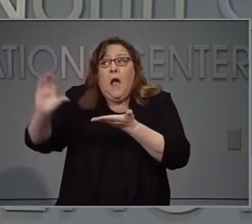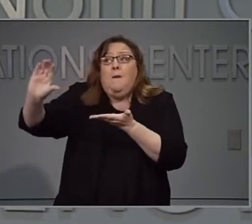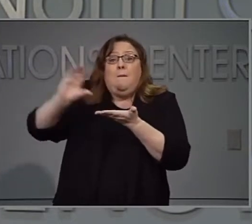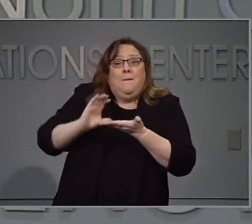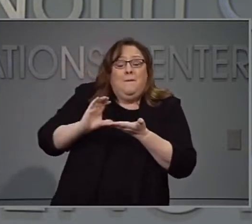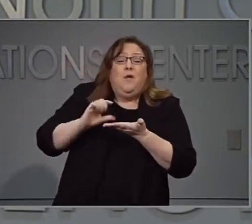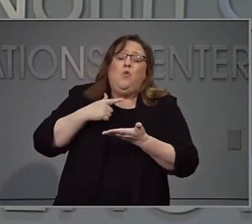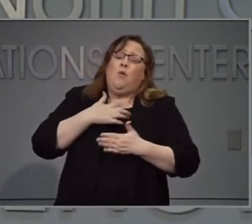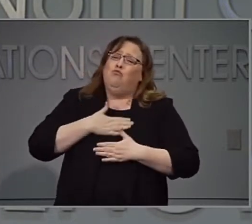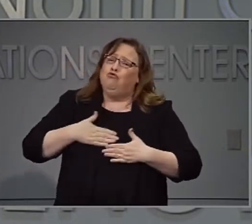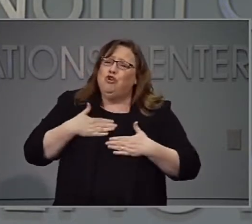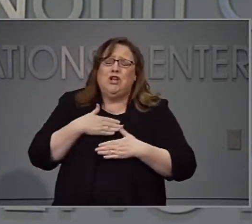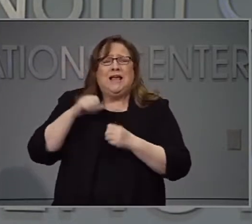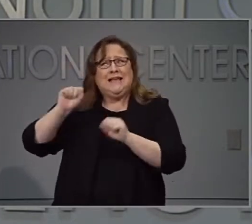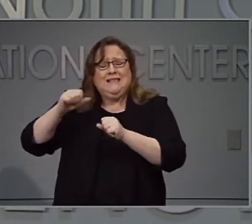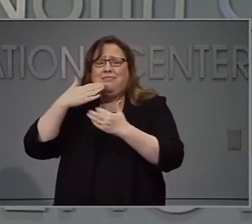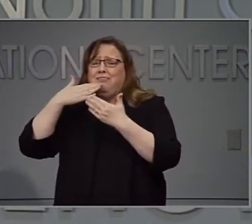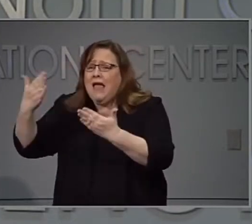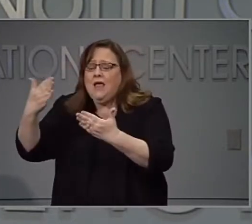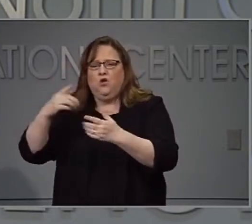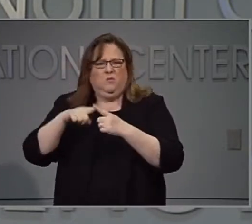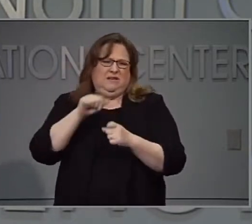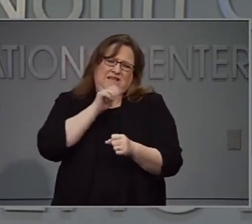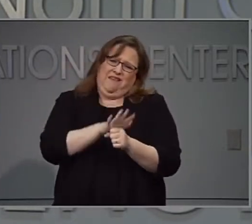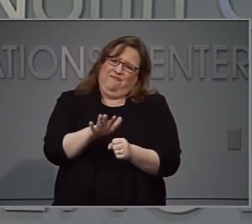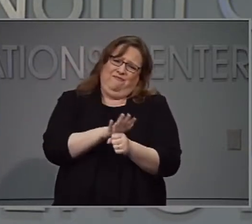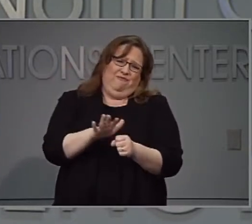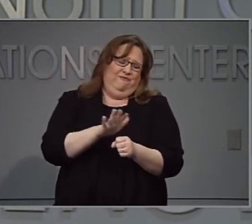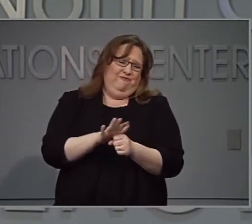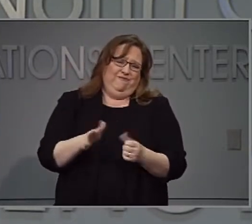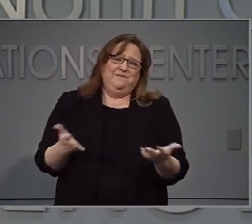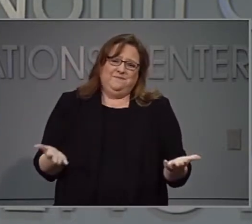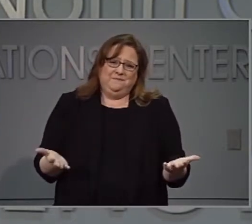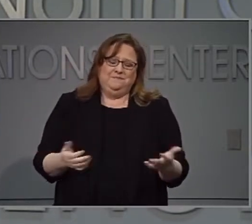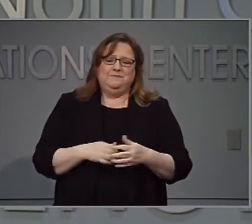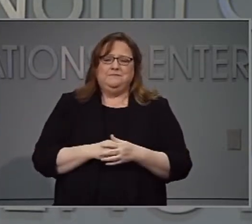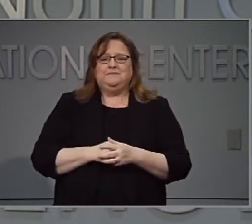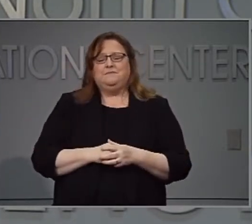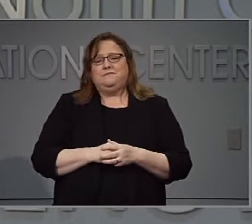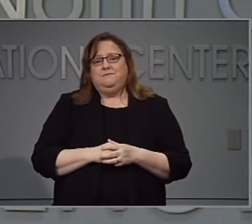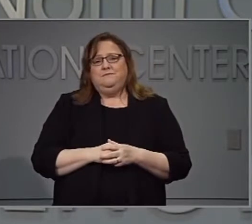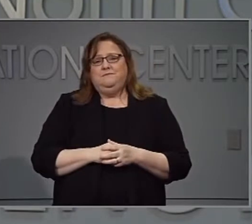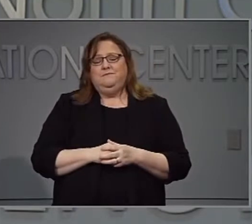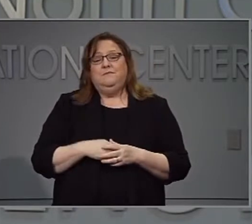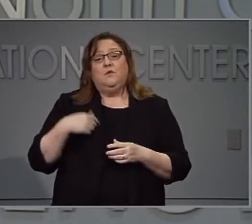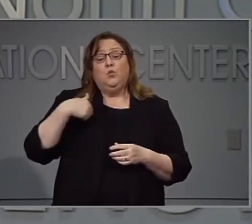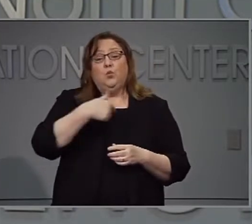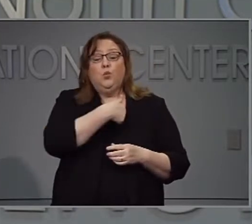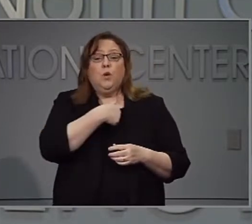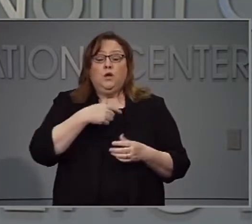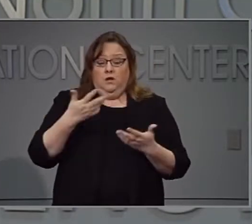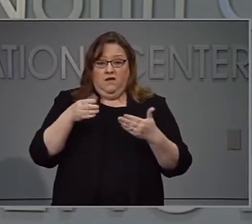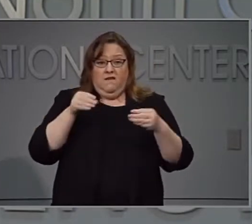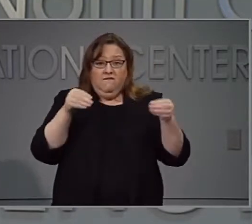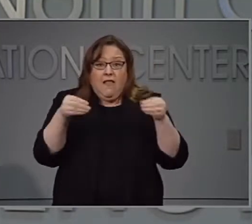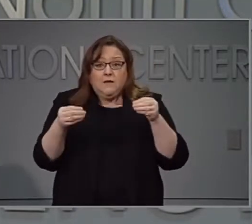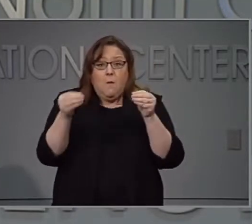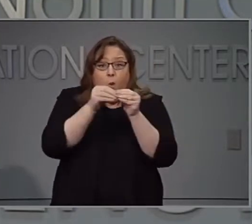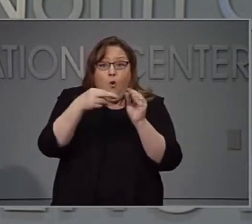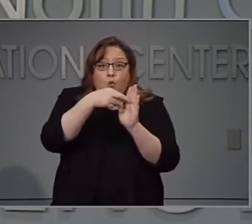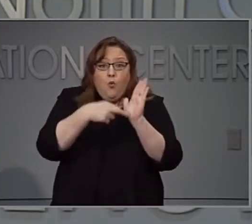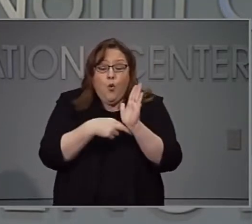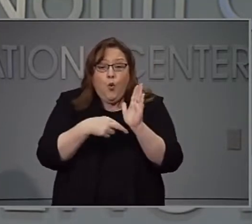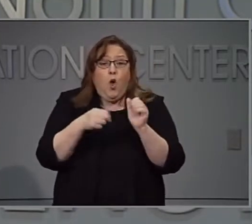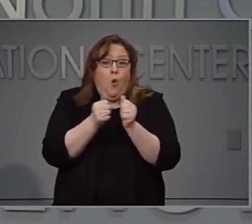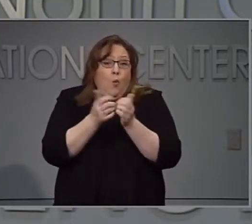Easing restrictions here in our state without enough masks, gowns, and gloves is like setting off on a 3-day camping